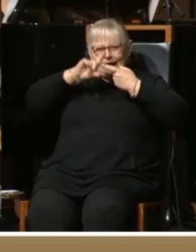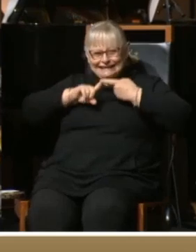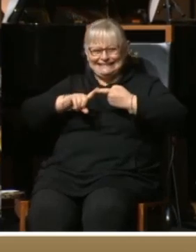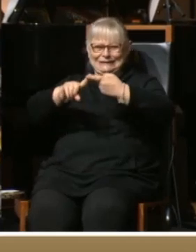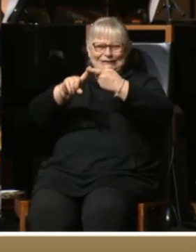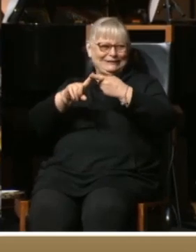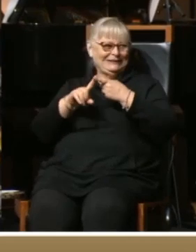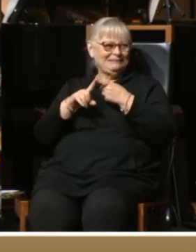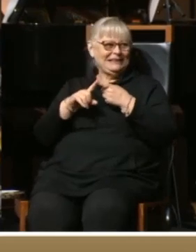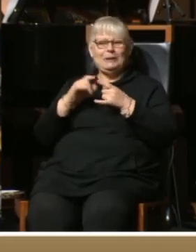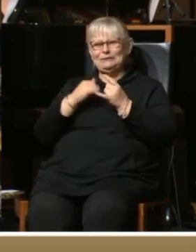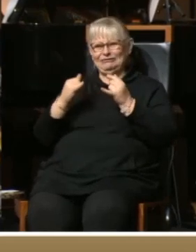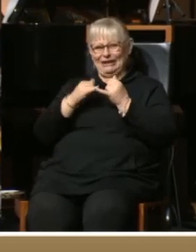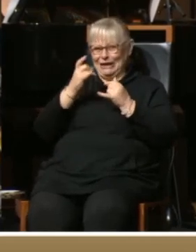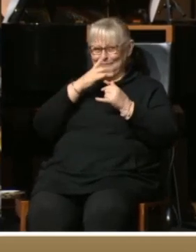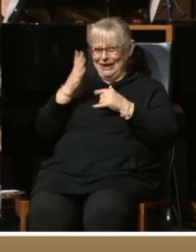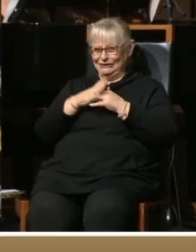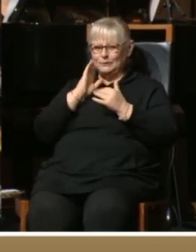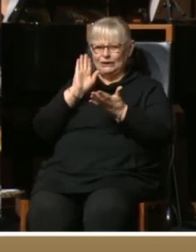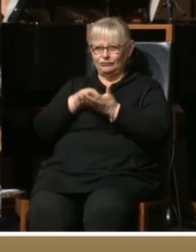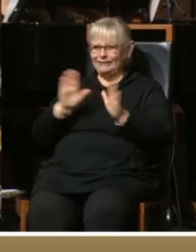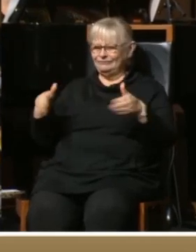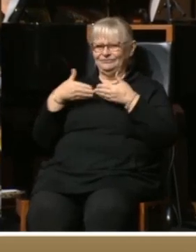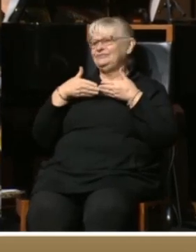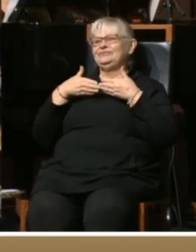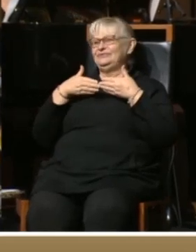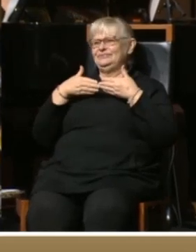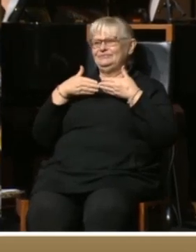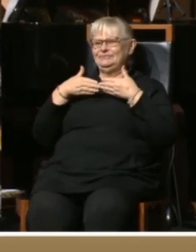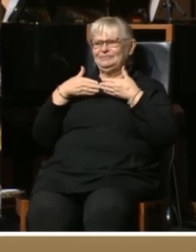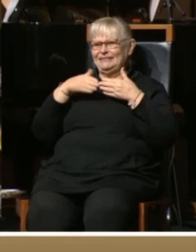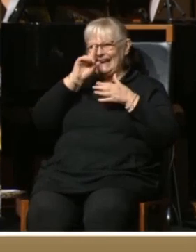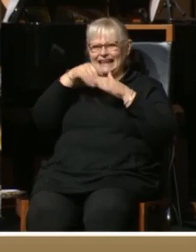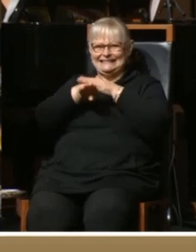because it's very embarrassing, I'm sure, to get to the doors when they lock in your face.